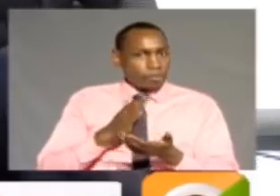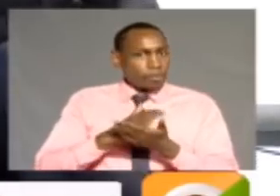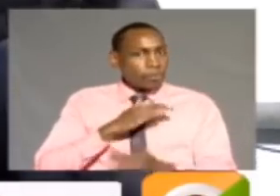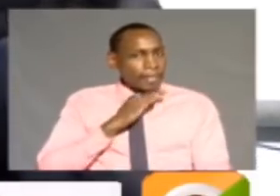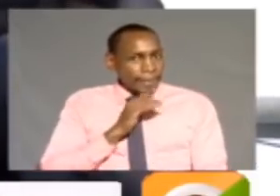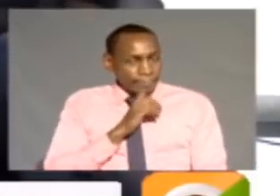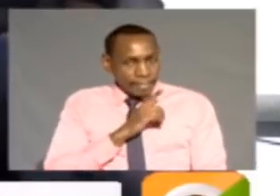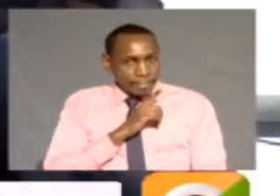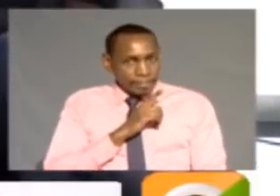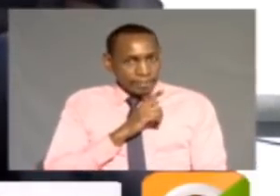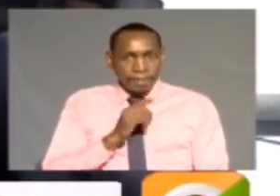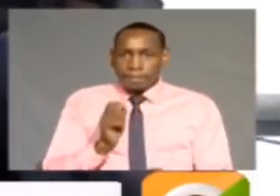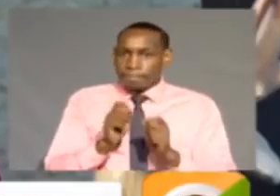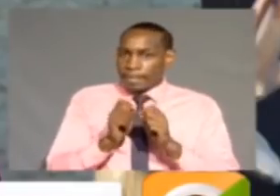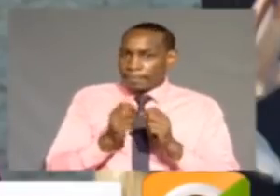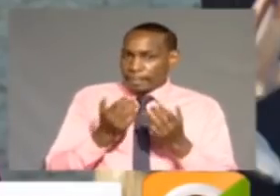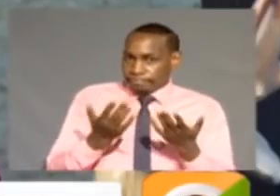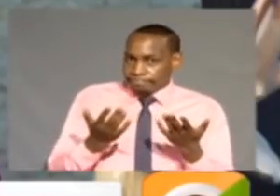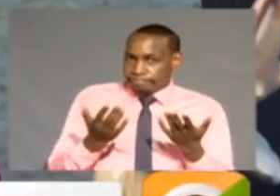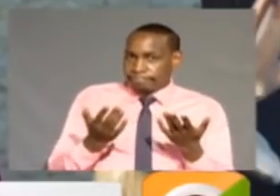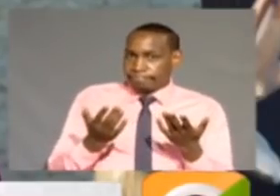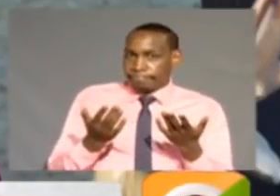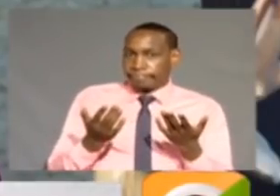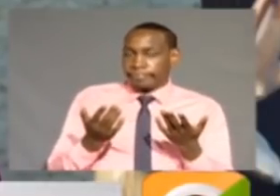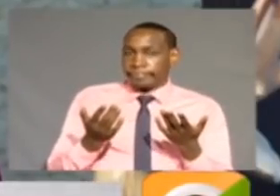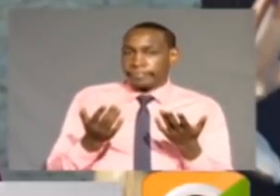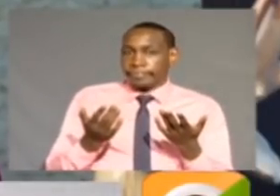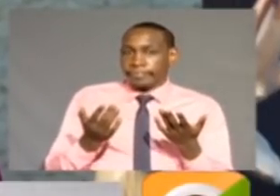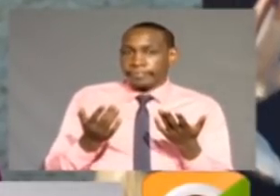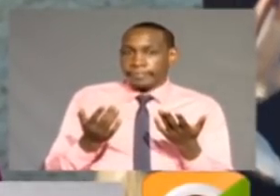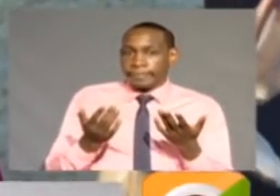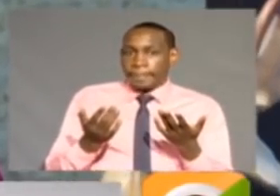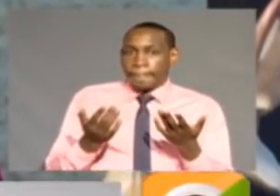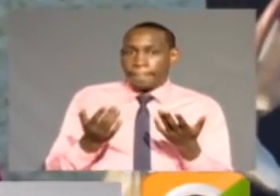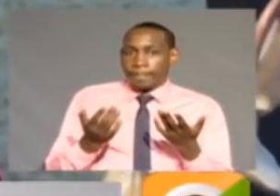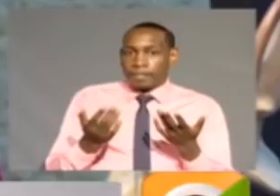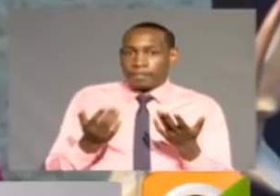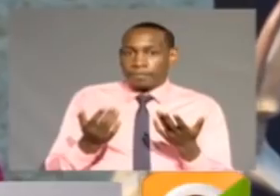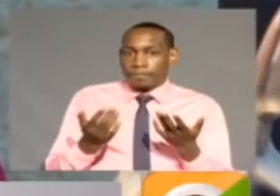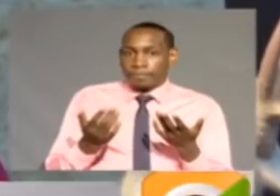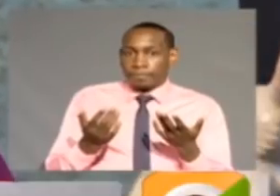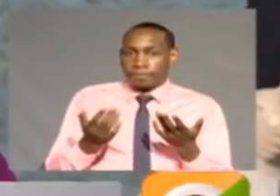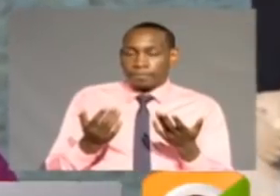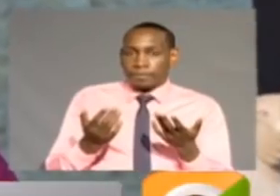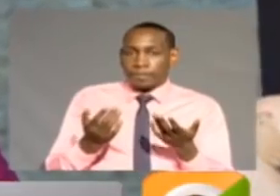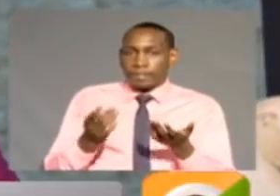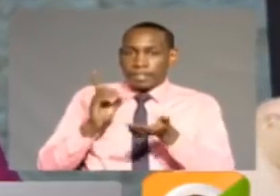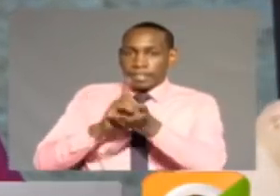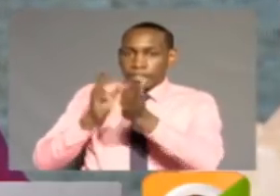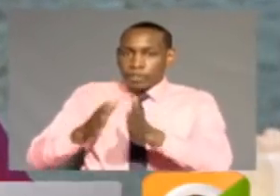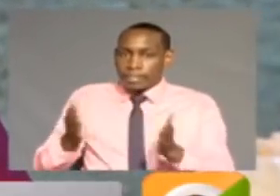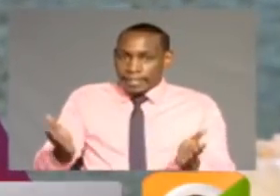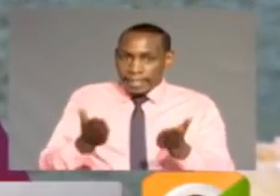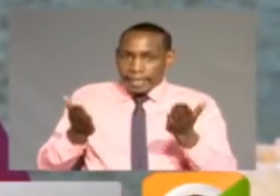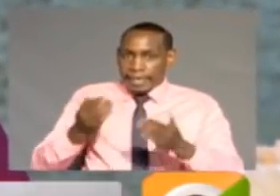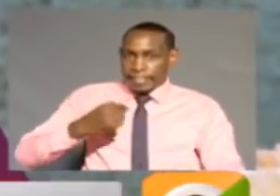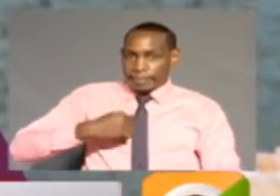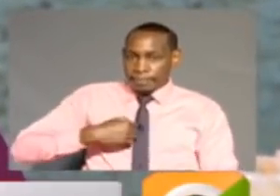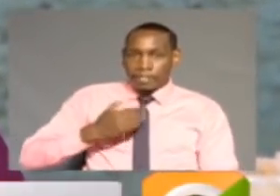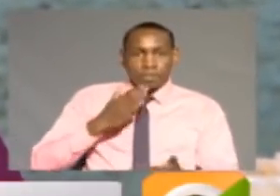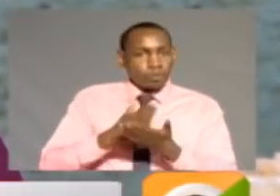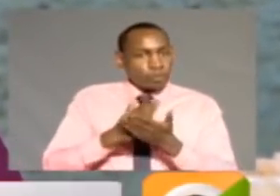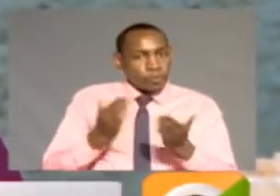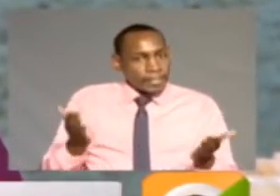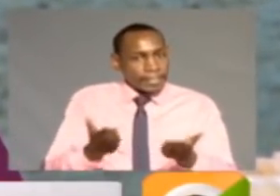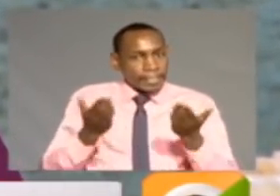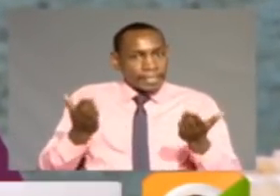know, that kind of thing. And the oncologist encouraged me very much,